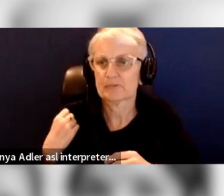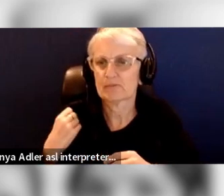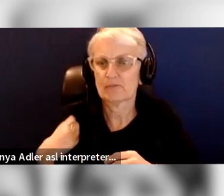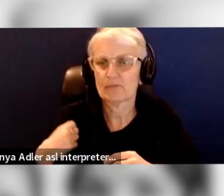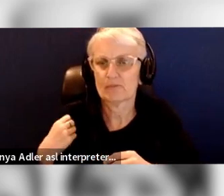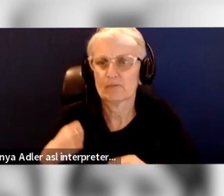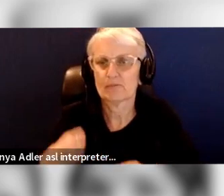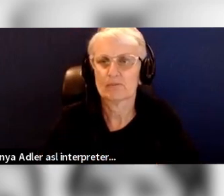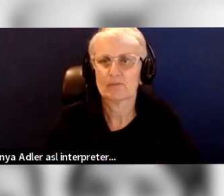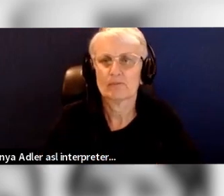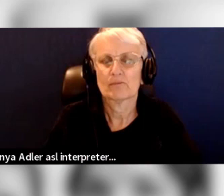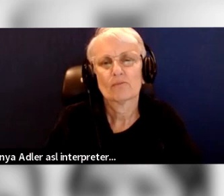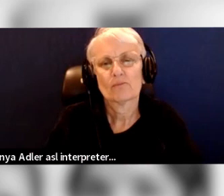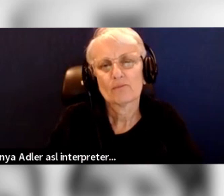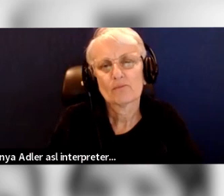Thank you.